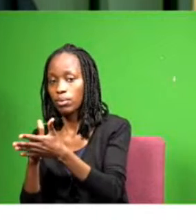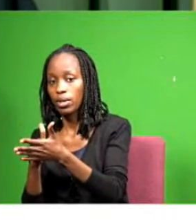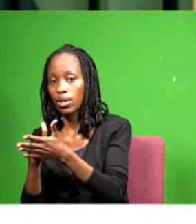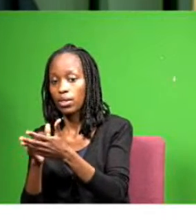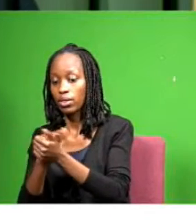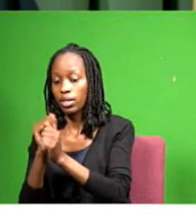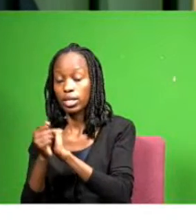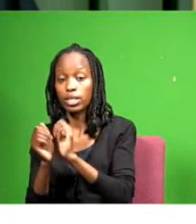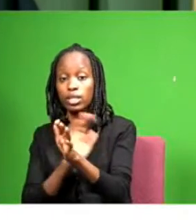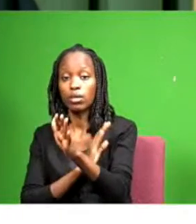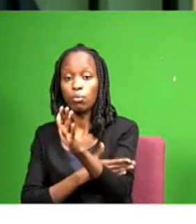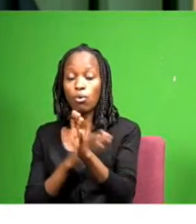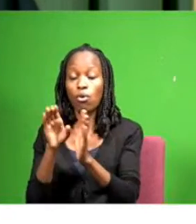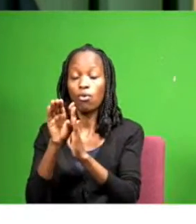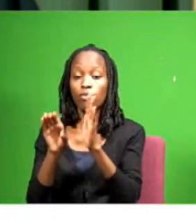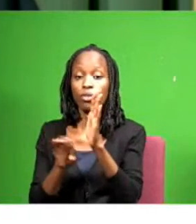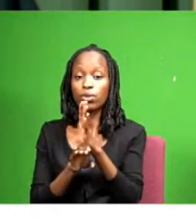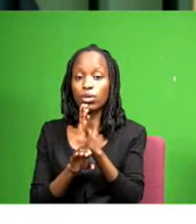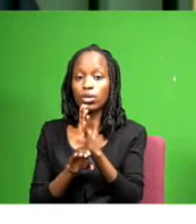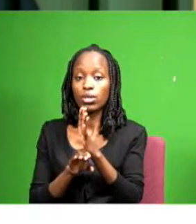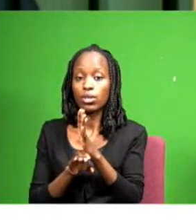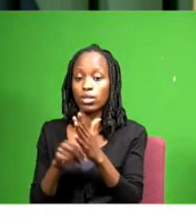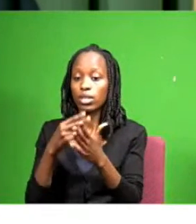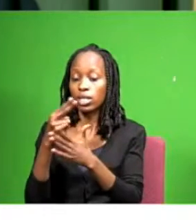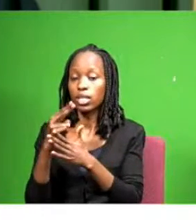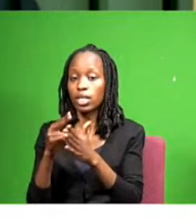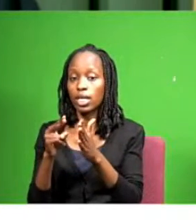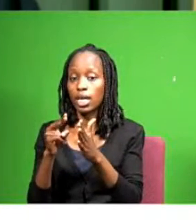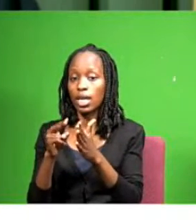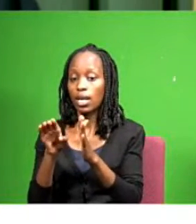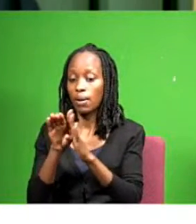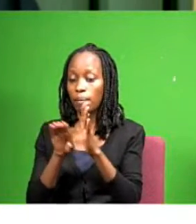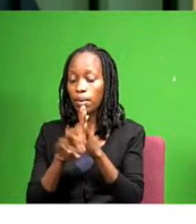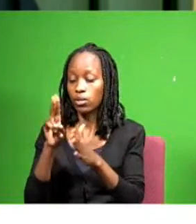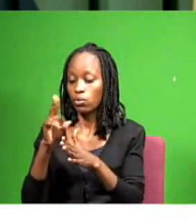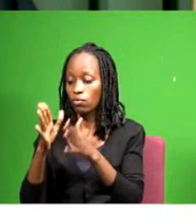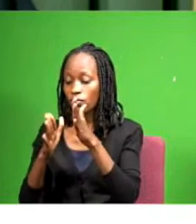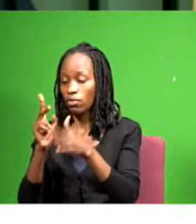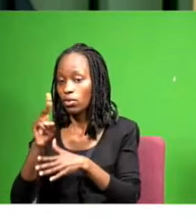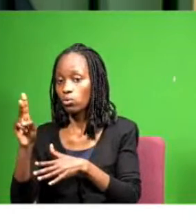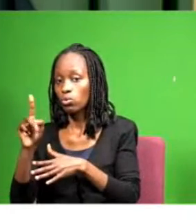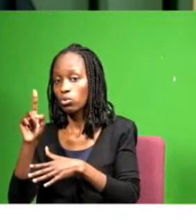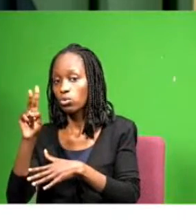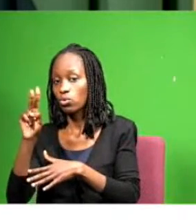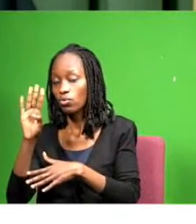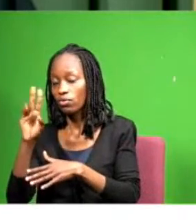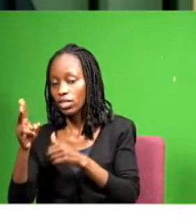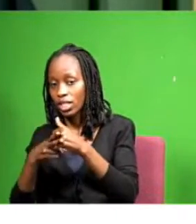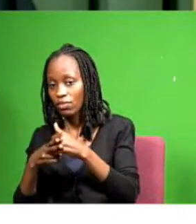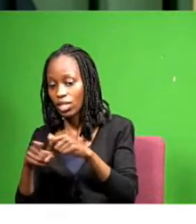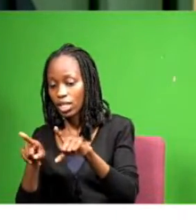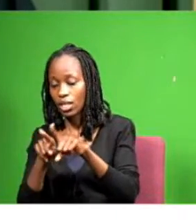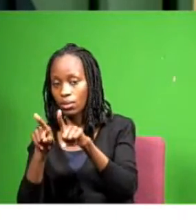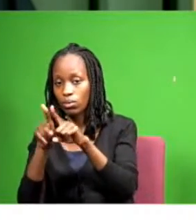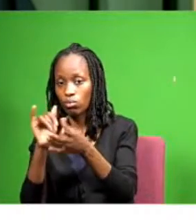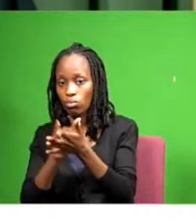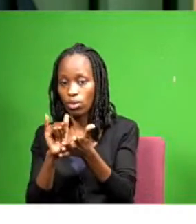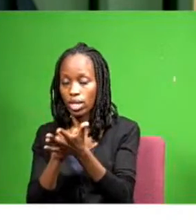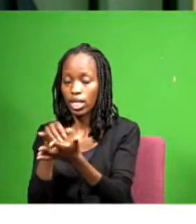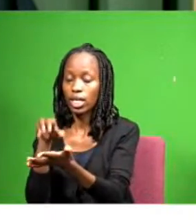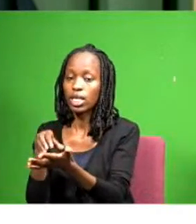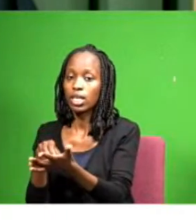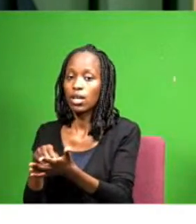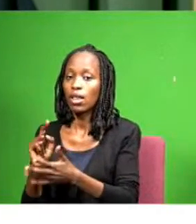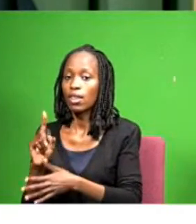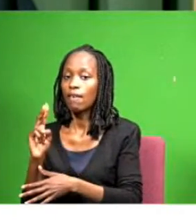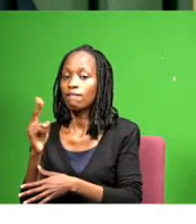power of the Constitution as set out in Articles 255 to 257. Related to that issue, the